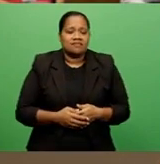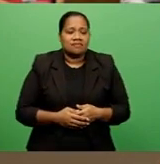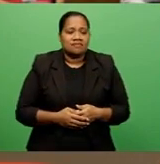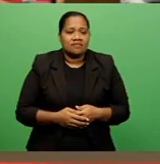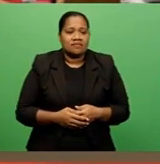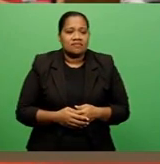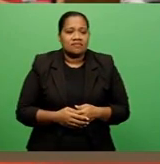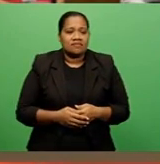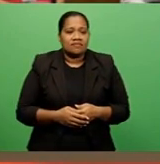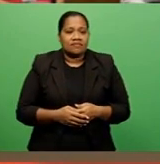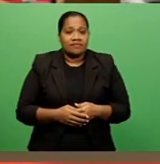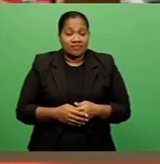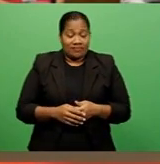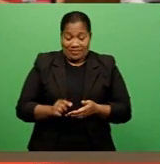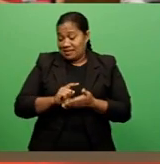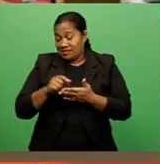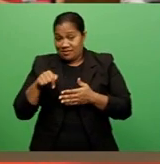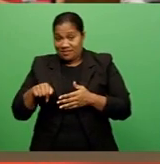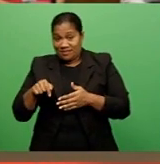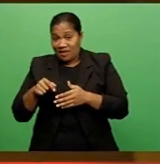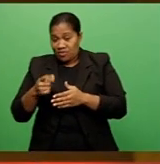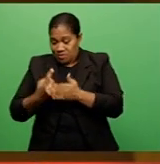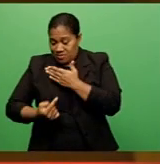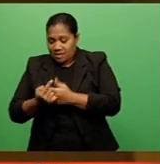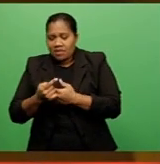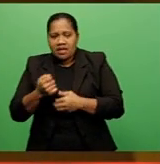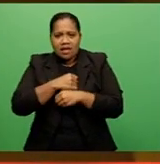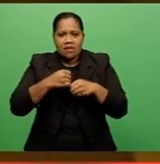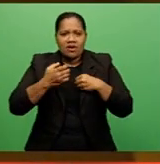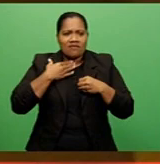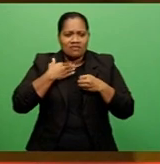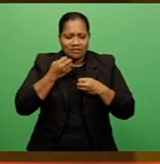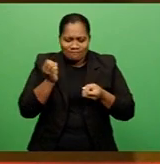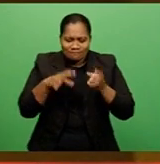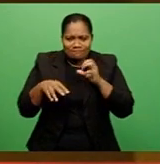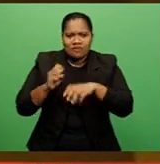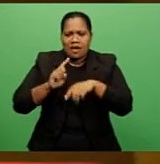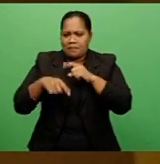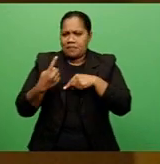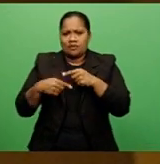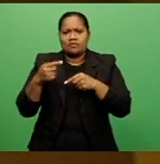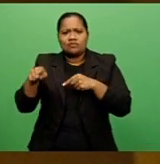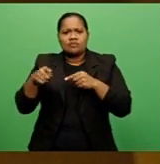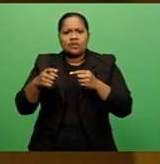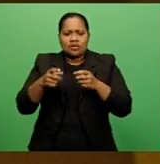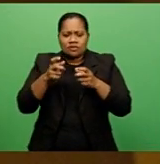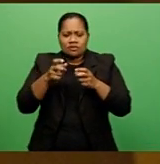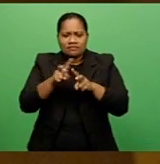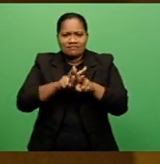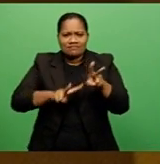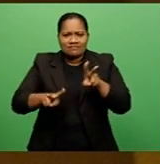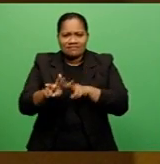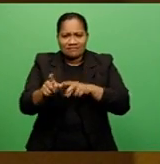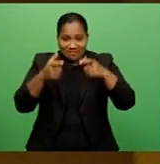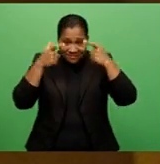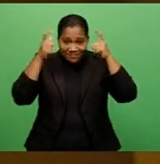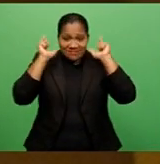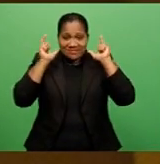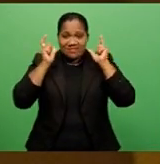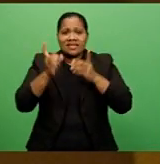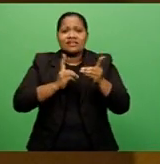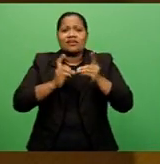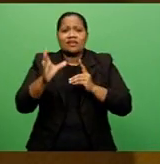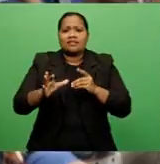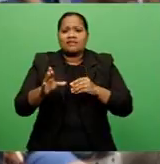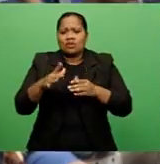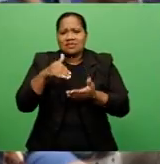In the latest of a series of statements put out voicing concerns against Professor Ahluwalia, former Pro-VC and director of the Center for